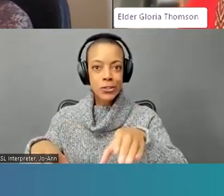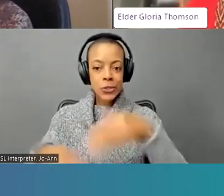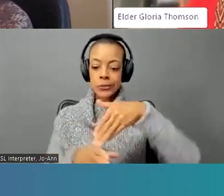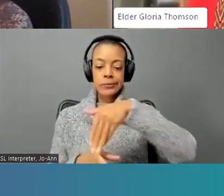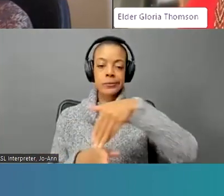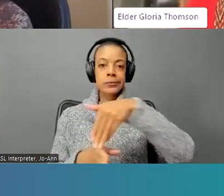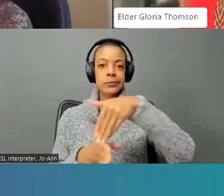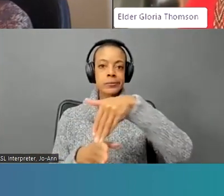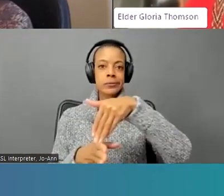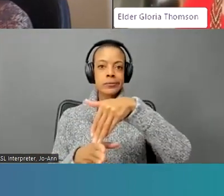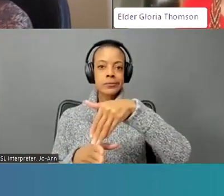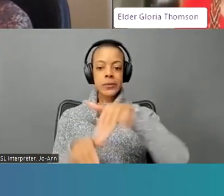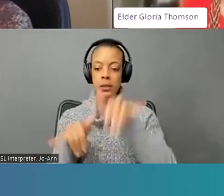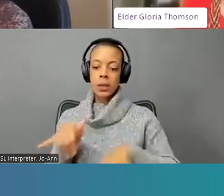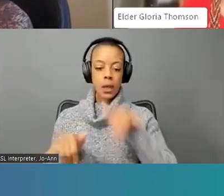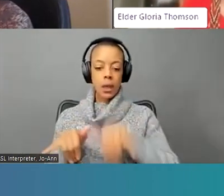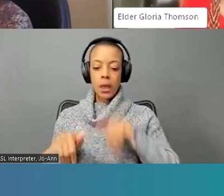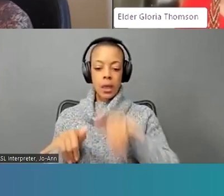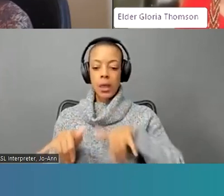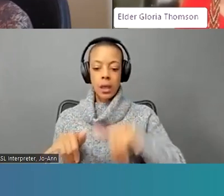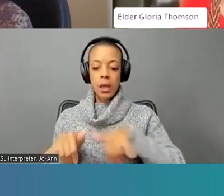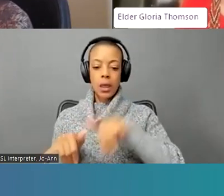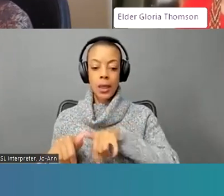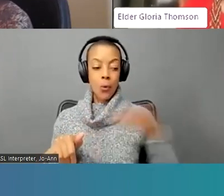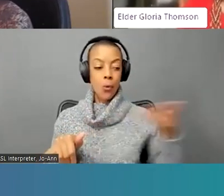So they're kind of there to be like,